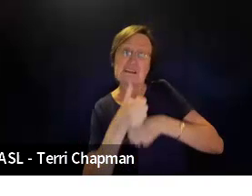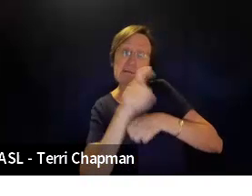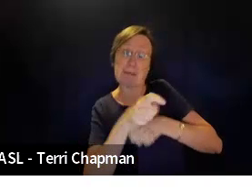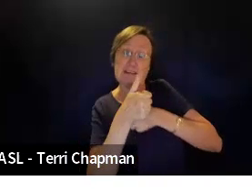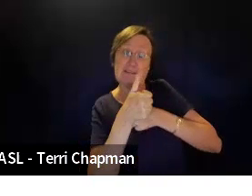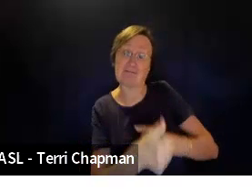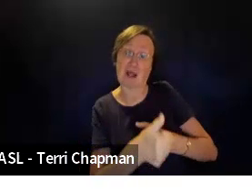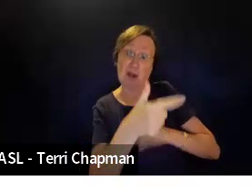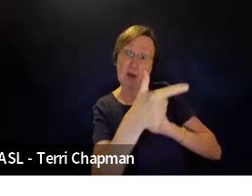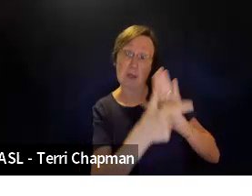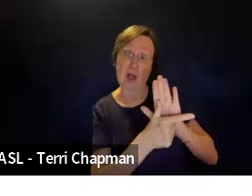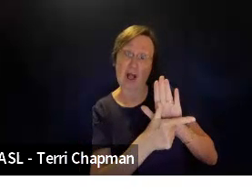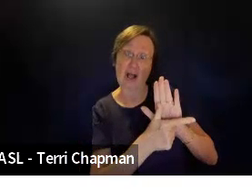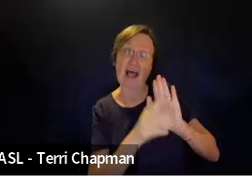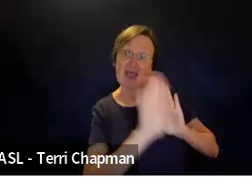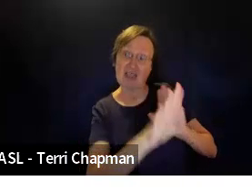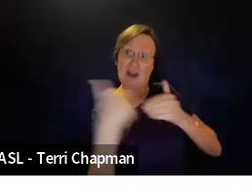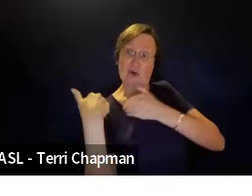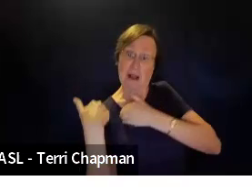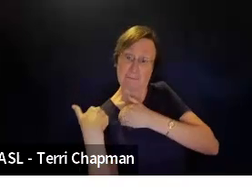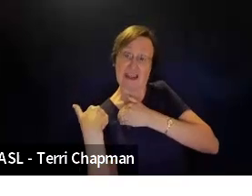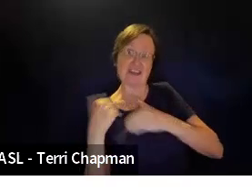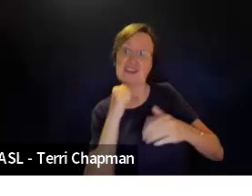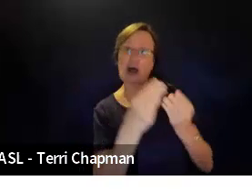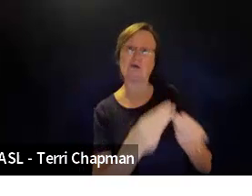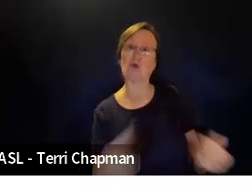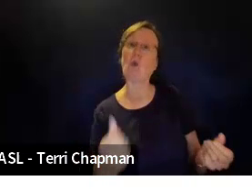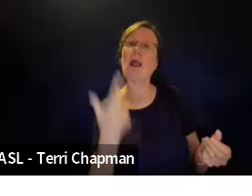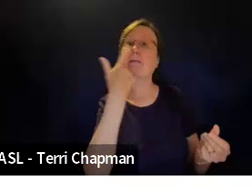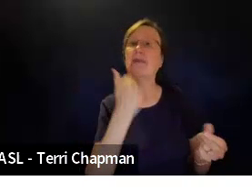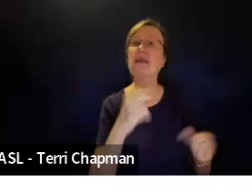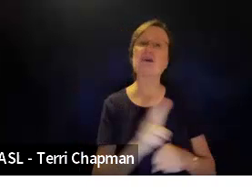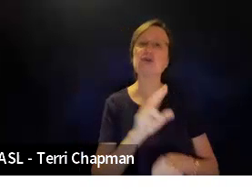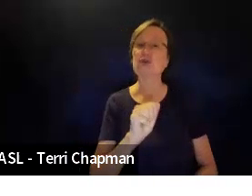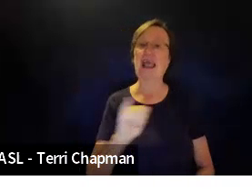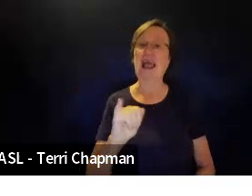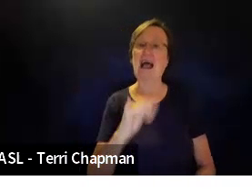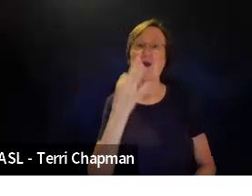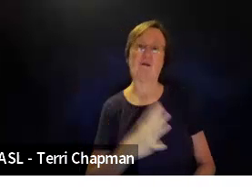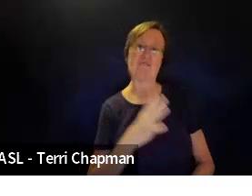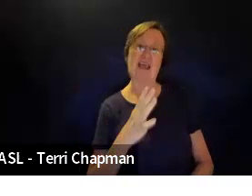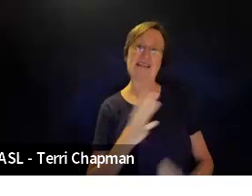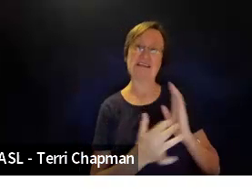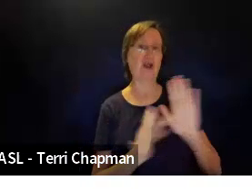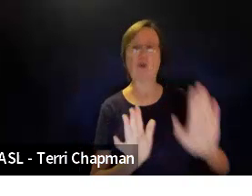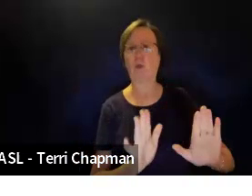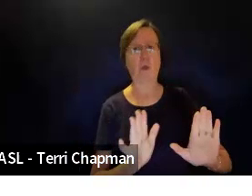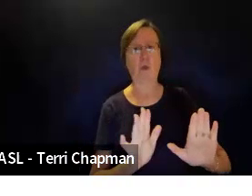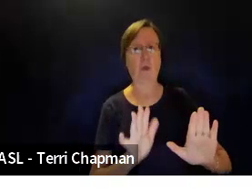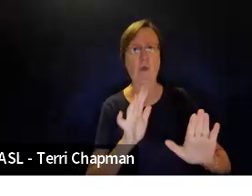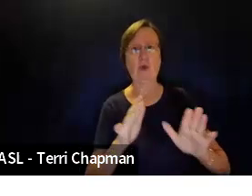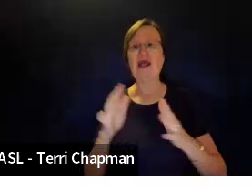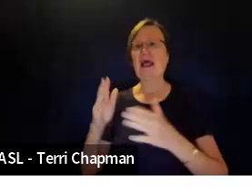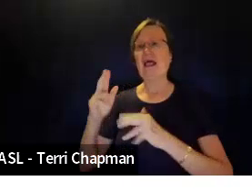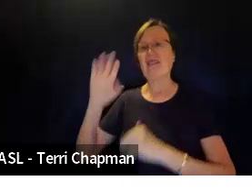using AI or fancy technology. And the federal government is building more technical capacity to